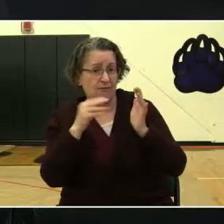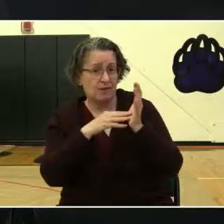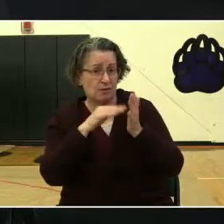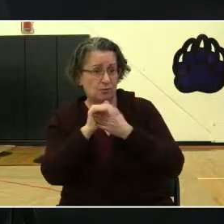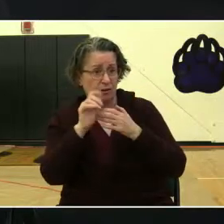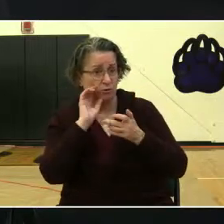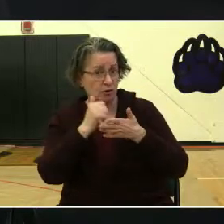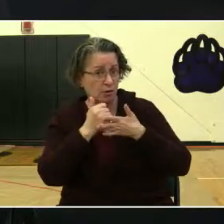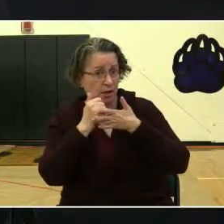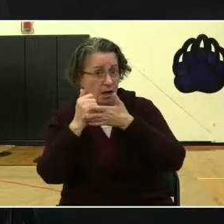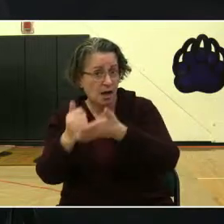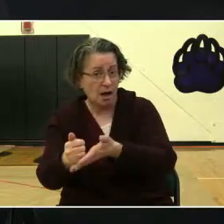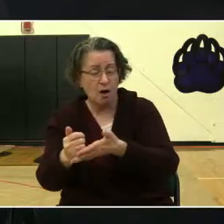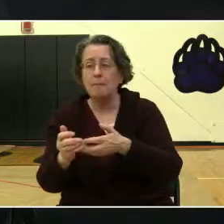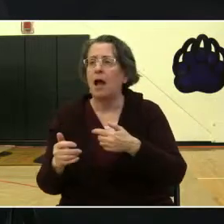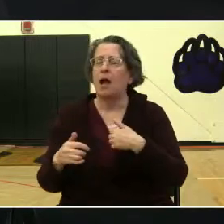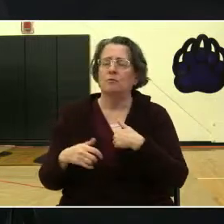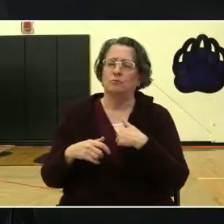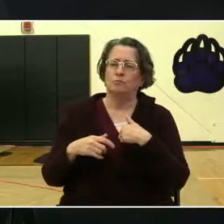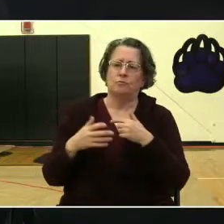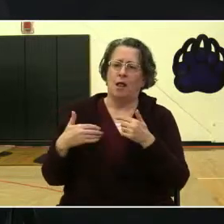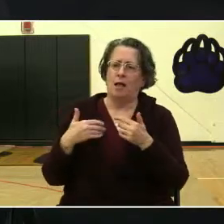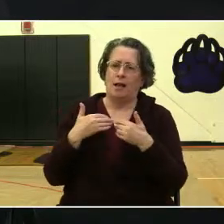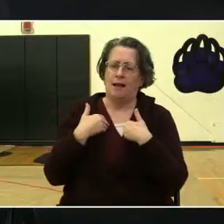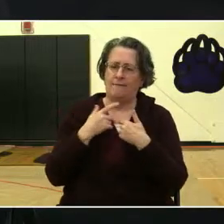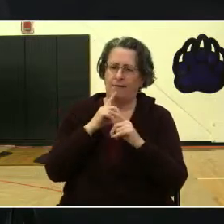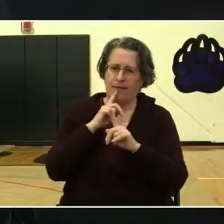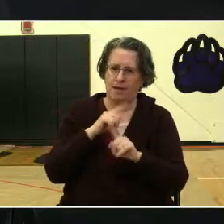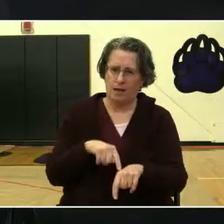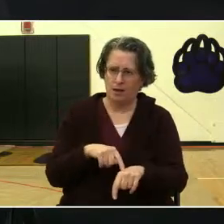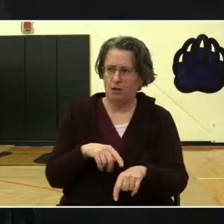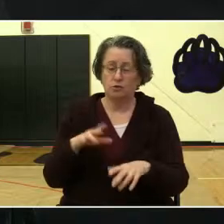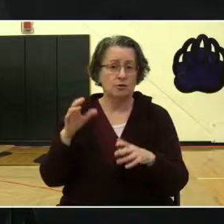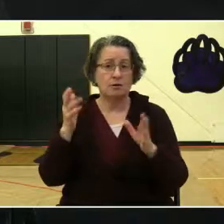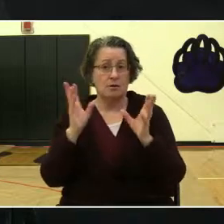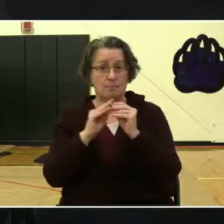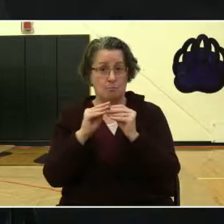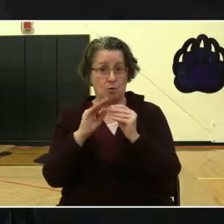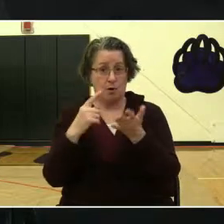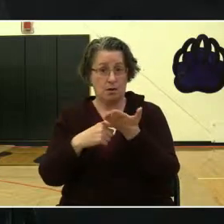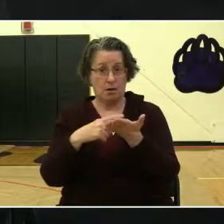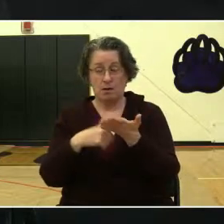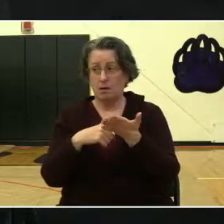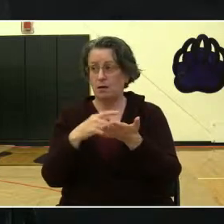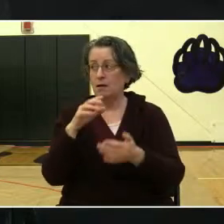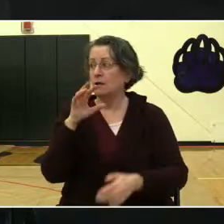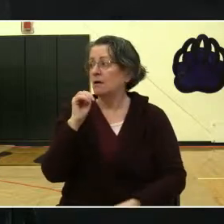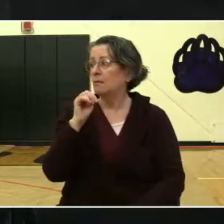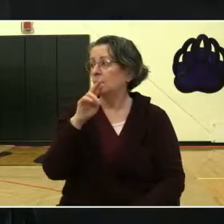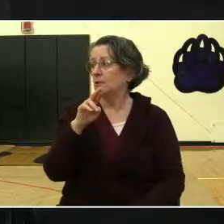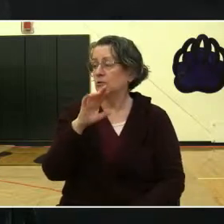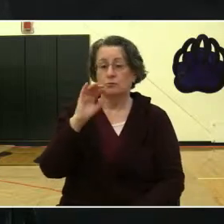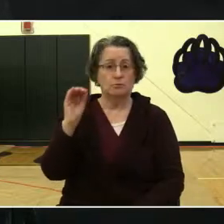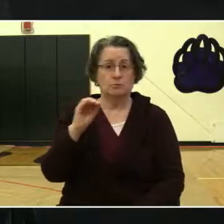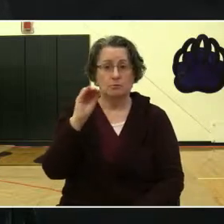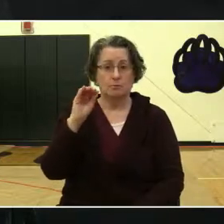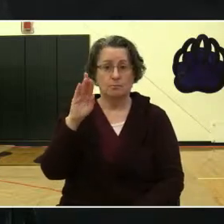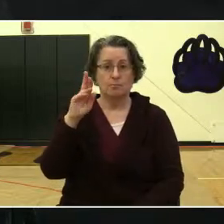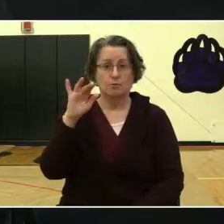on the grace amendment to increase the budget by $70,000 Mr O'Brien